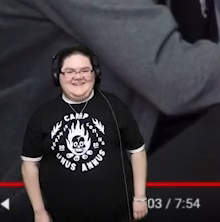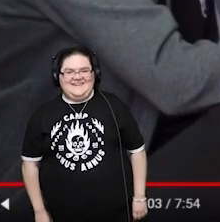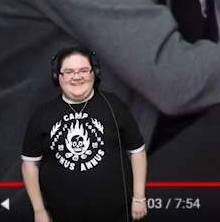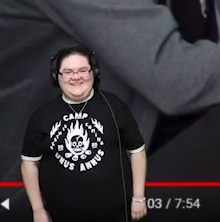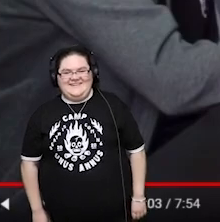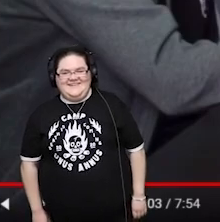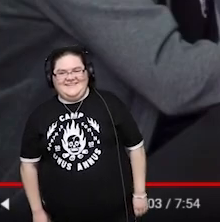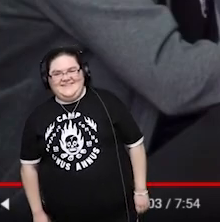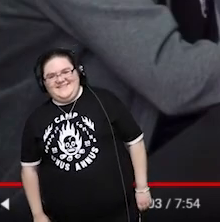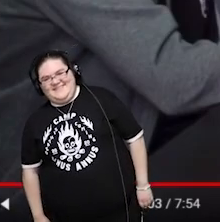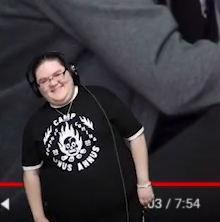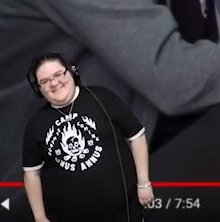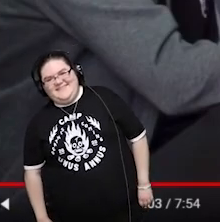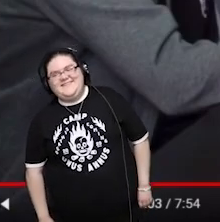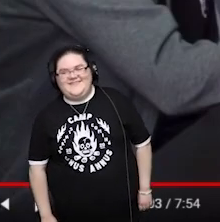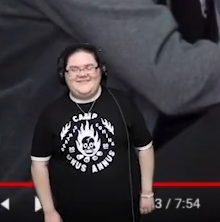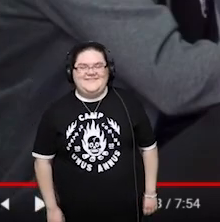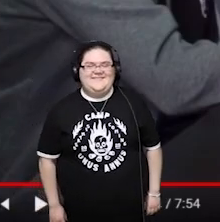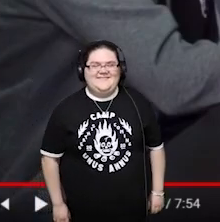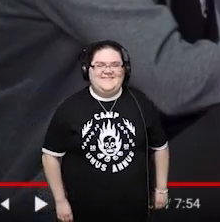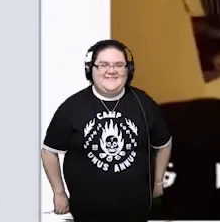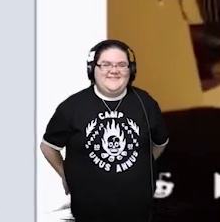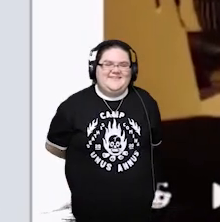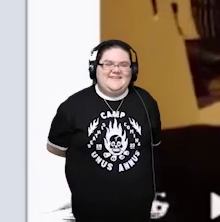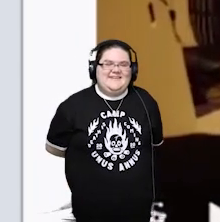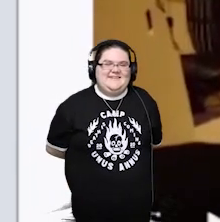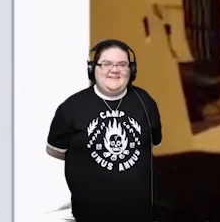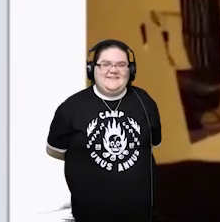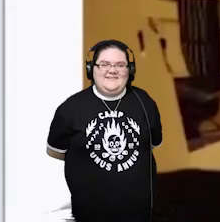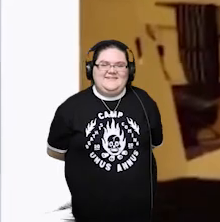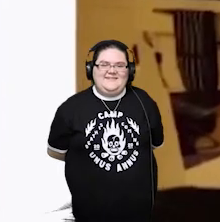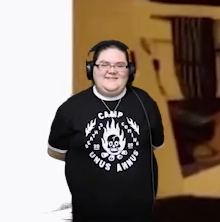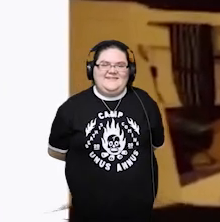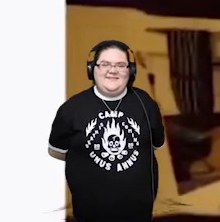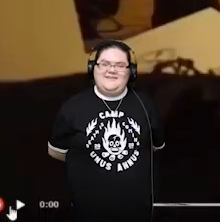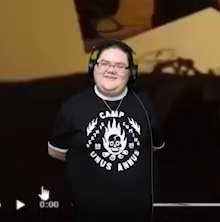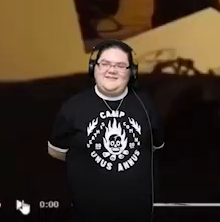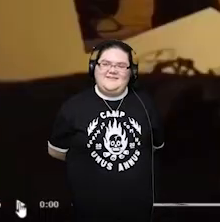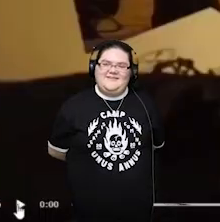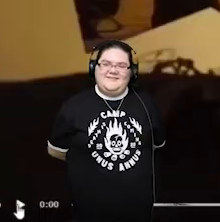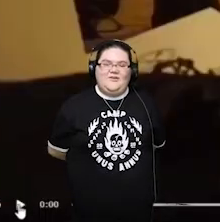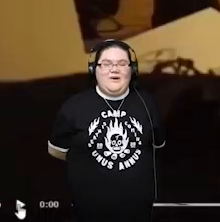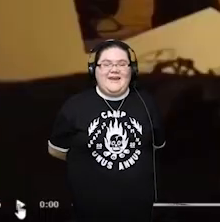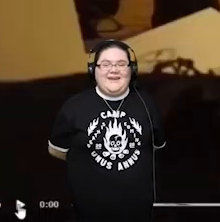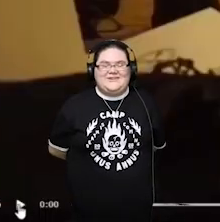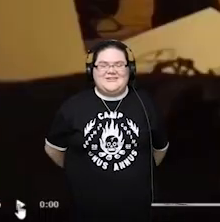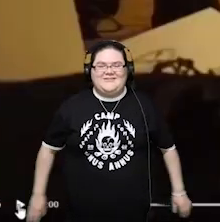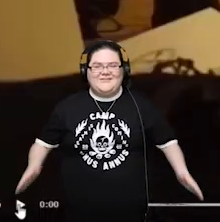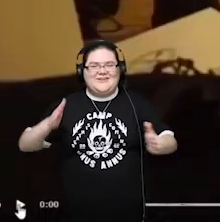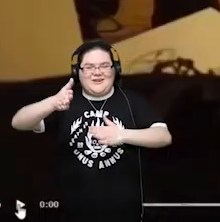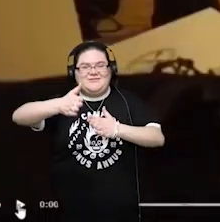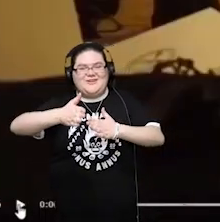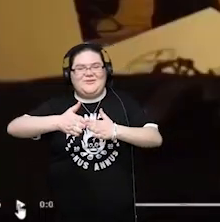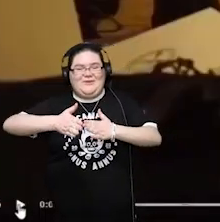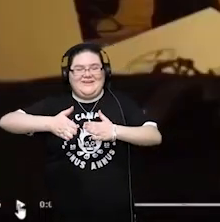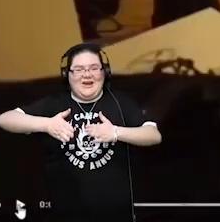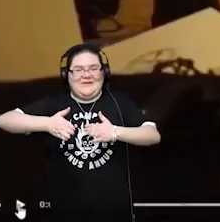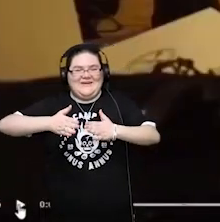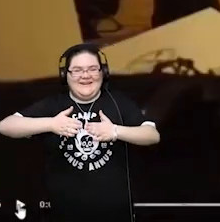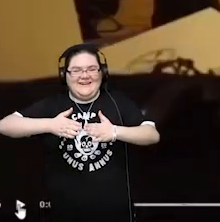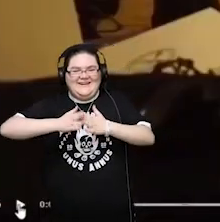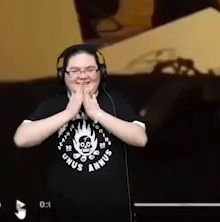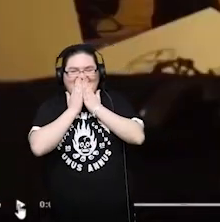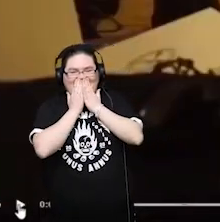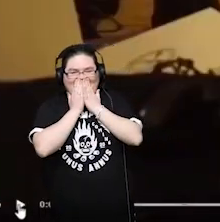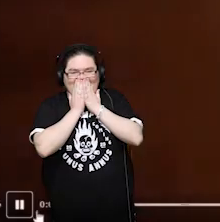not make me laugh. Will never, no matter how many times I've seen it. Vic. It's a throwback. Alright, Wait, someone really jump through the window?